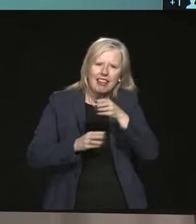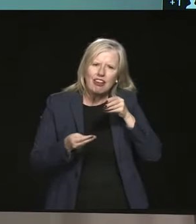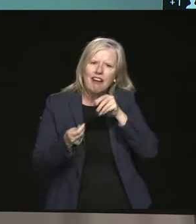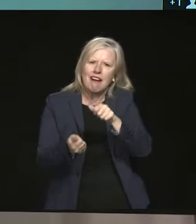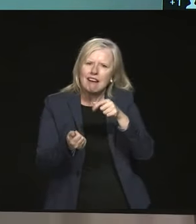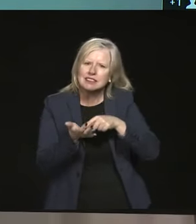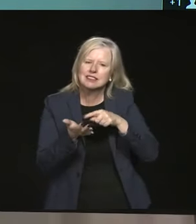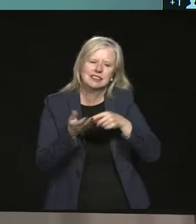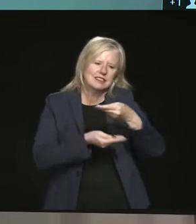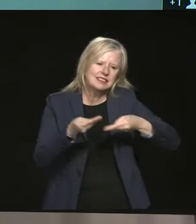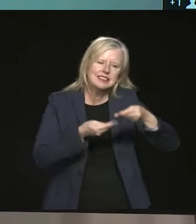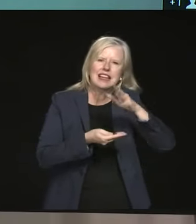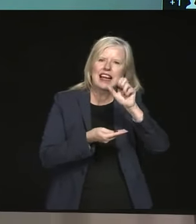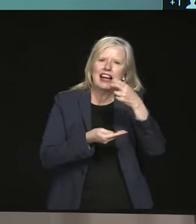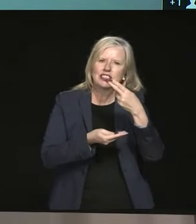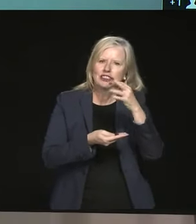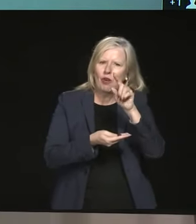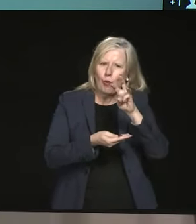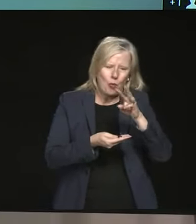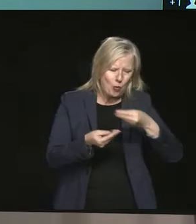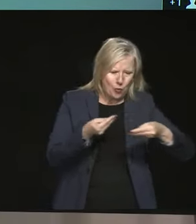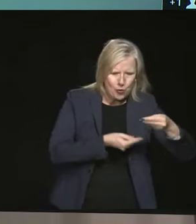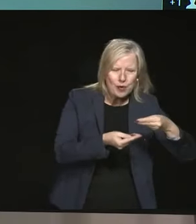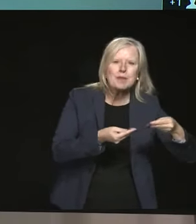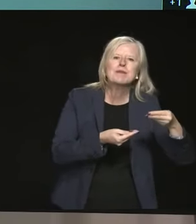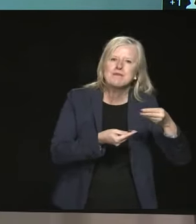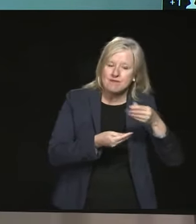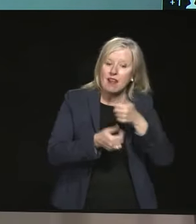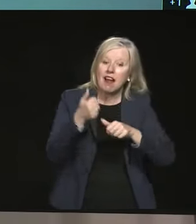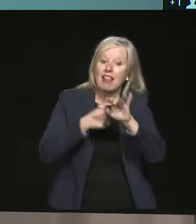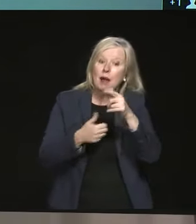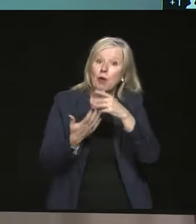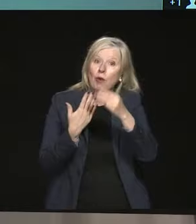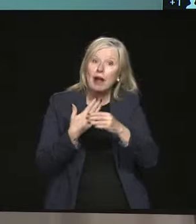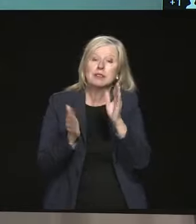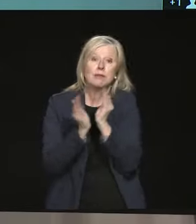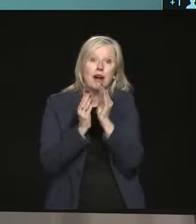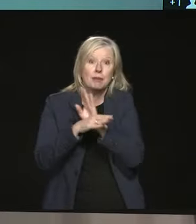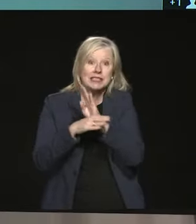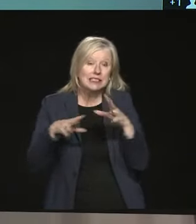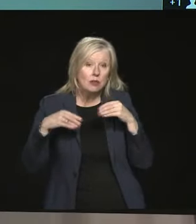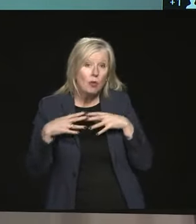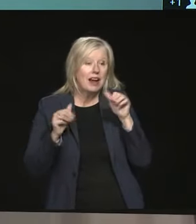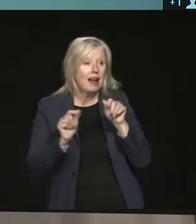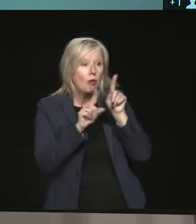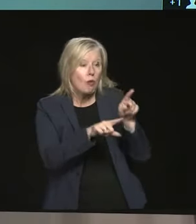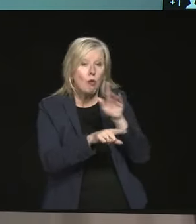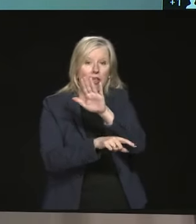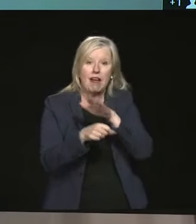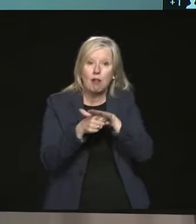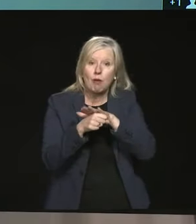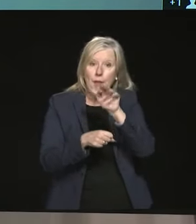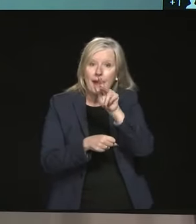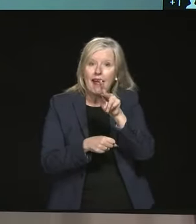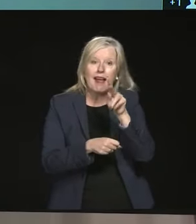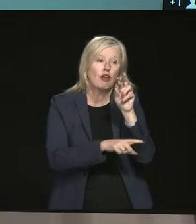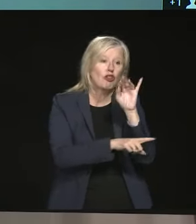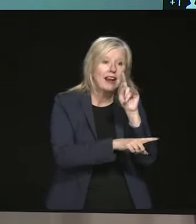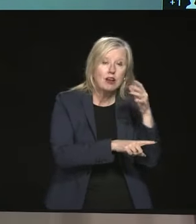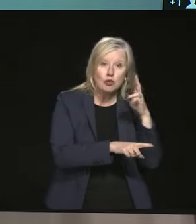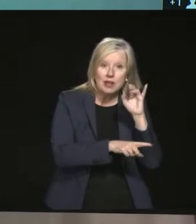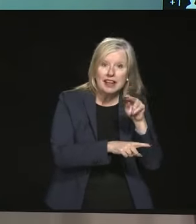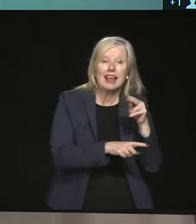And under that program, small business owners can go to their local bank or credit union to apply for an interest-free $40,000